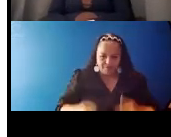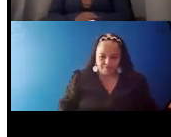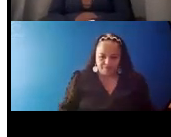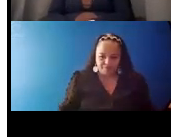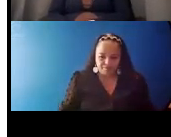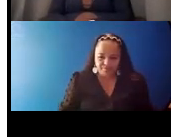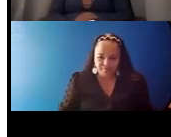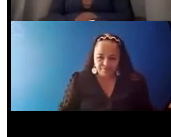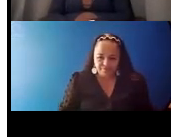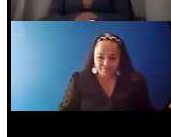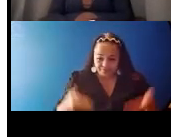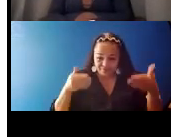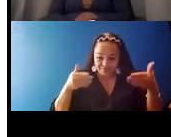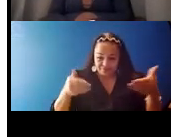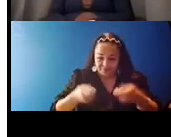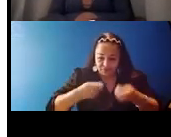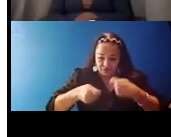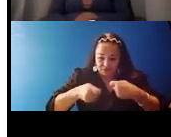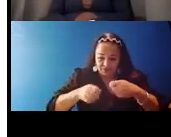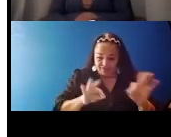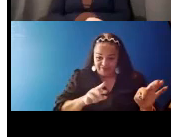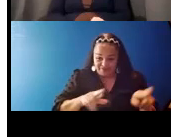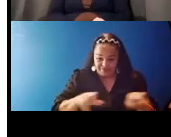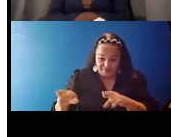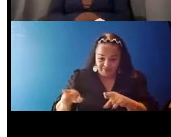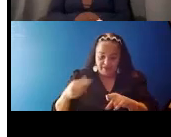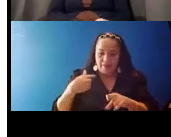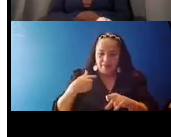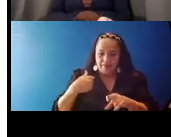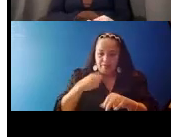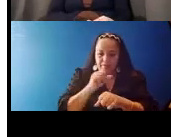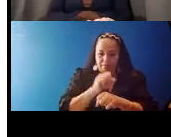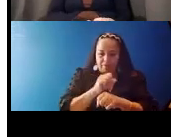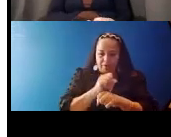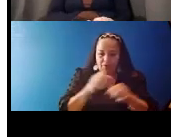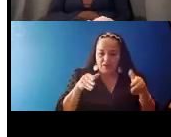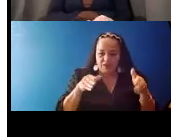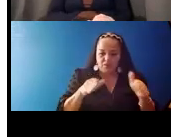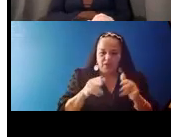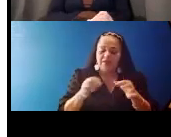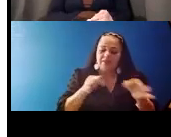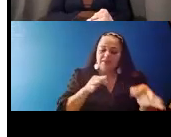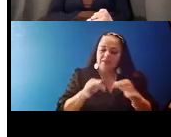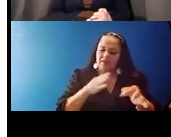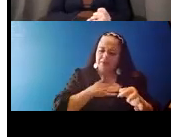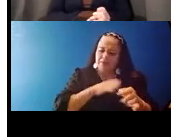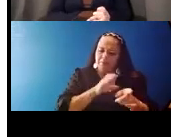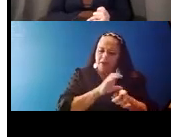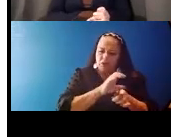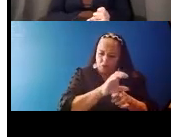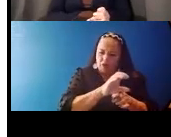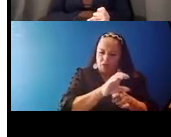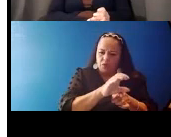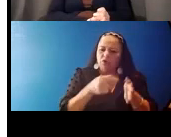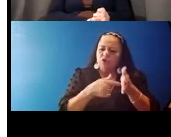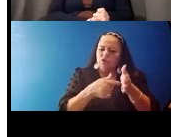shift from being one that is maybe, you know, me working this way kind of defines who I am in my career. It shows that I really, you know,